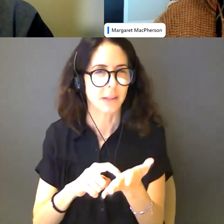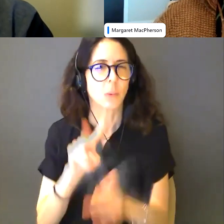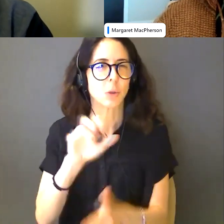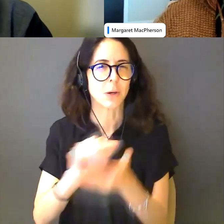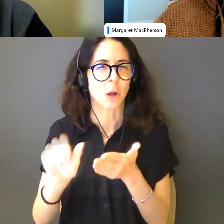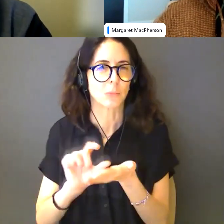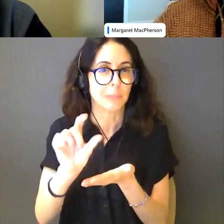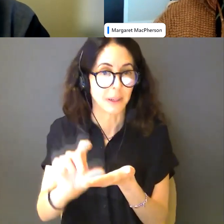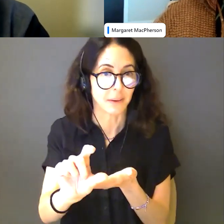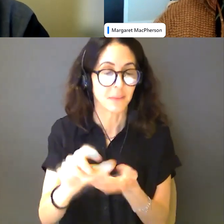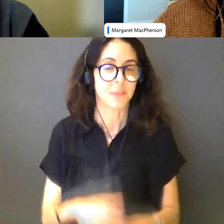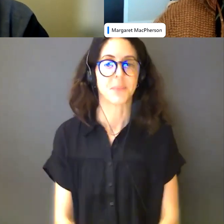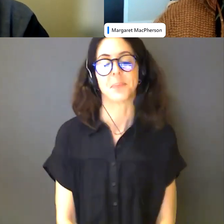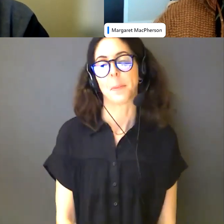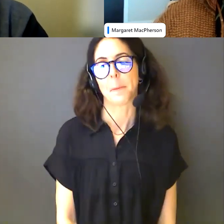then